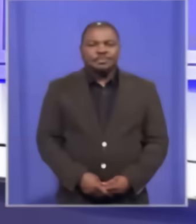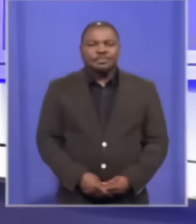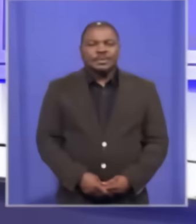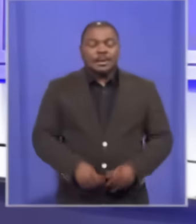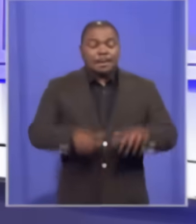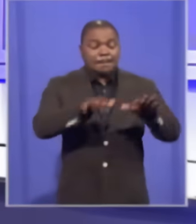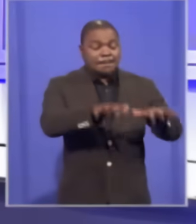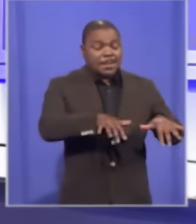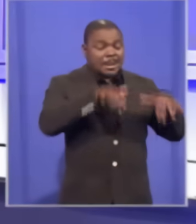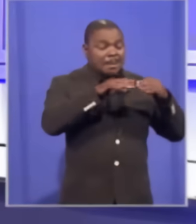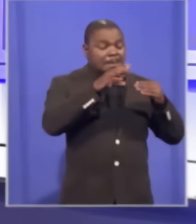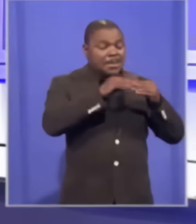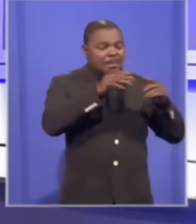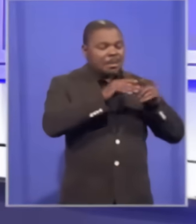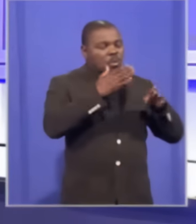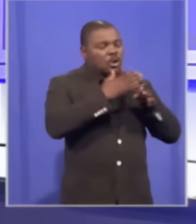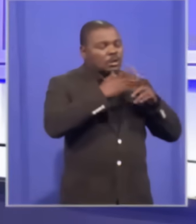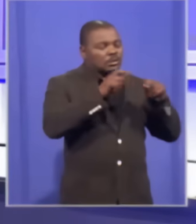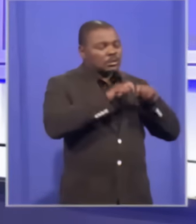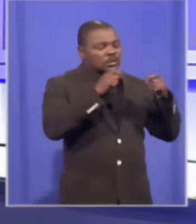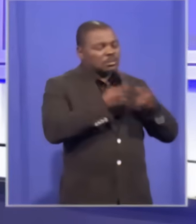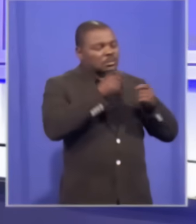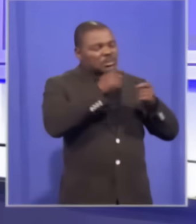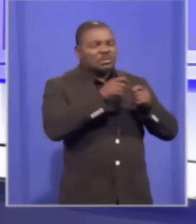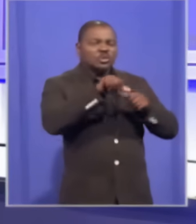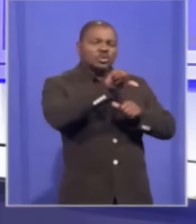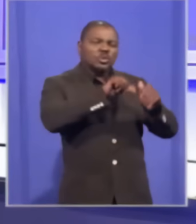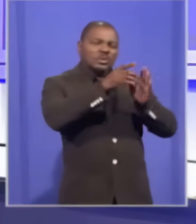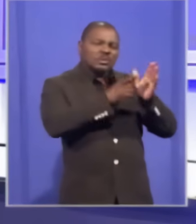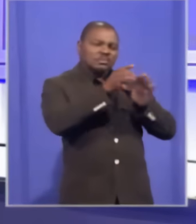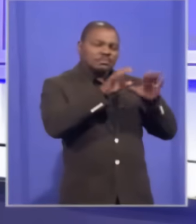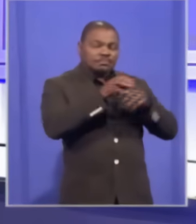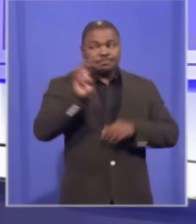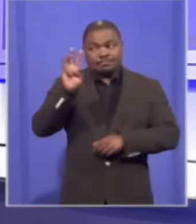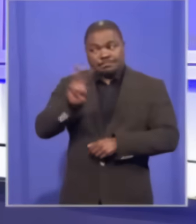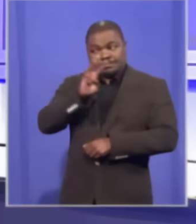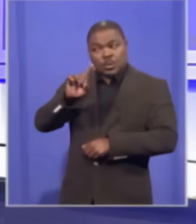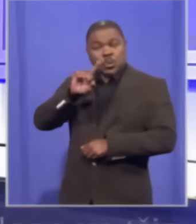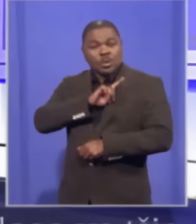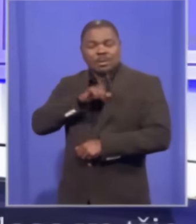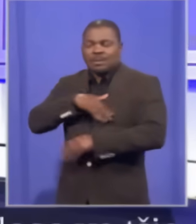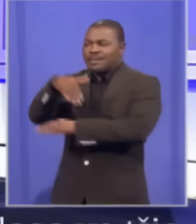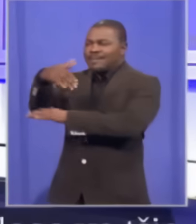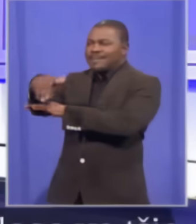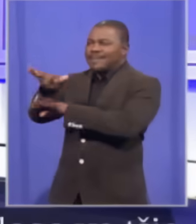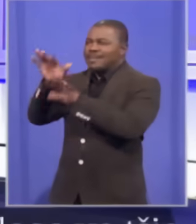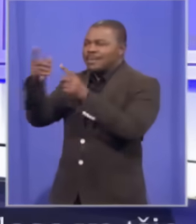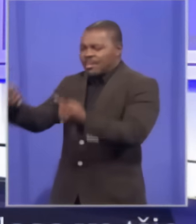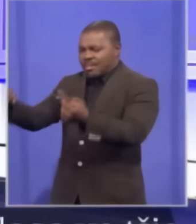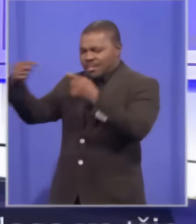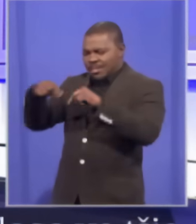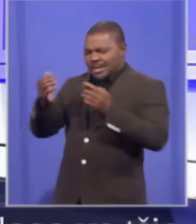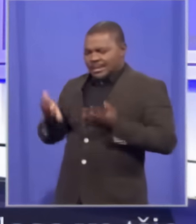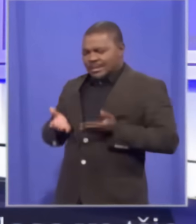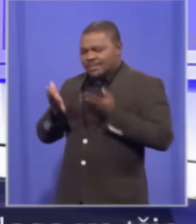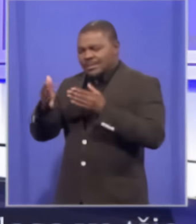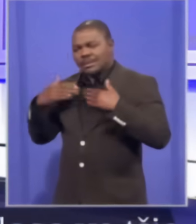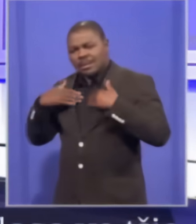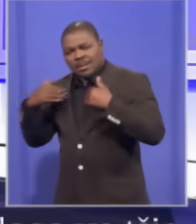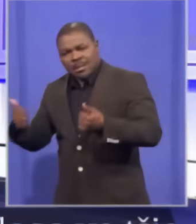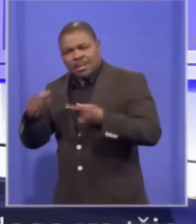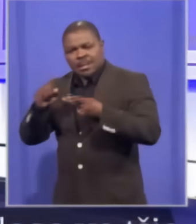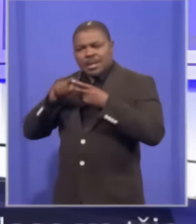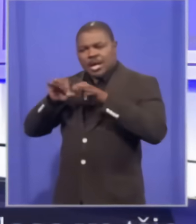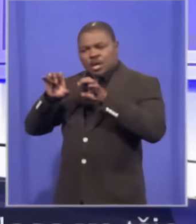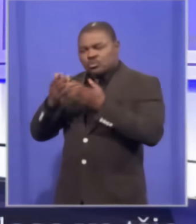Maloko a palamente a sehlophatšhomo sa tša leago a lemošitše le go kgalema go iletšwa ga badudi ba dinaga di šele go šomiša ditirelo tša maphelo le